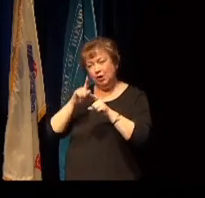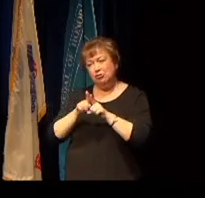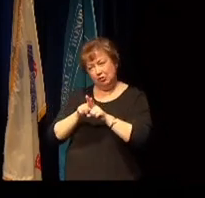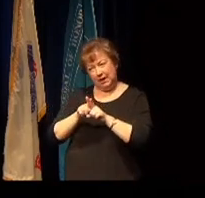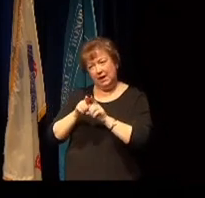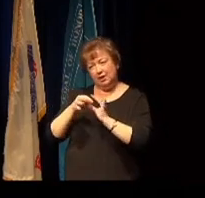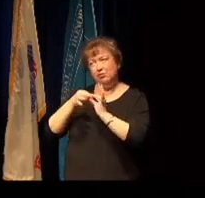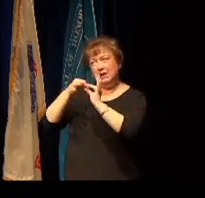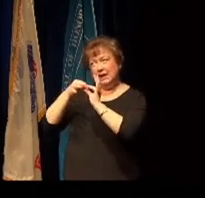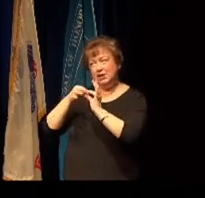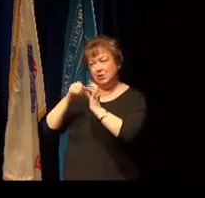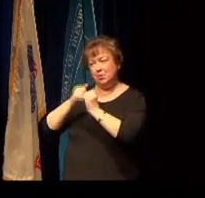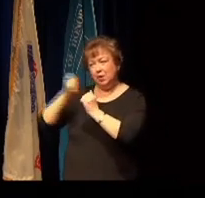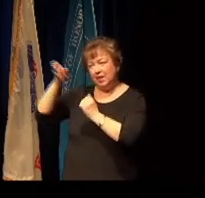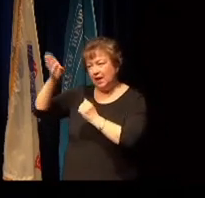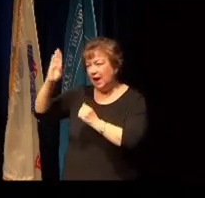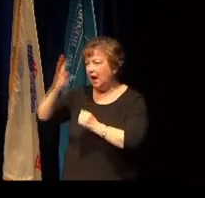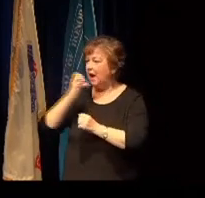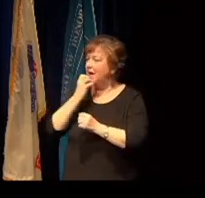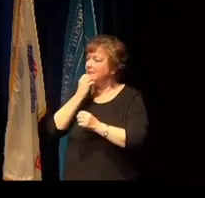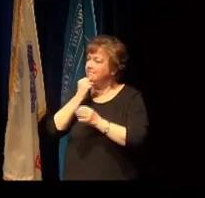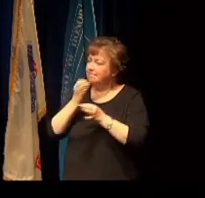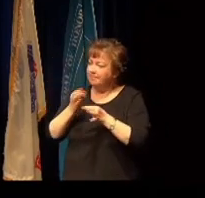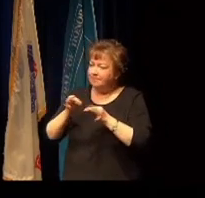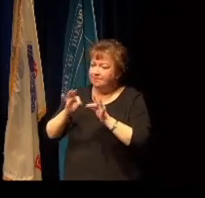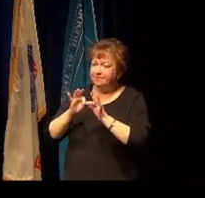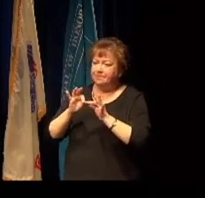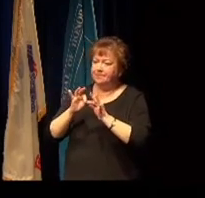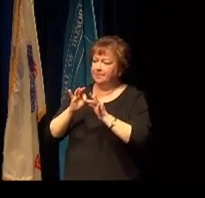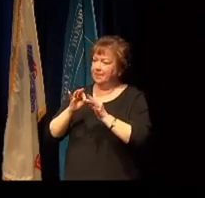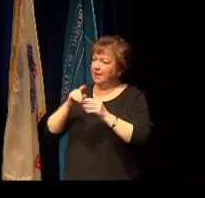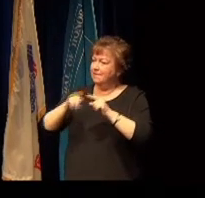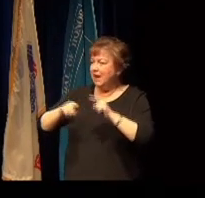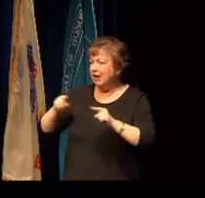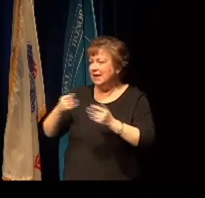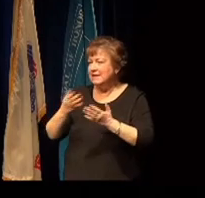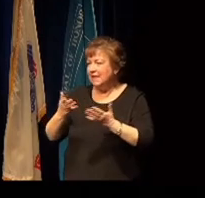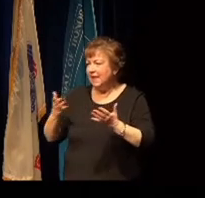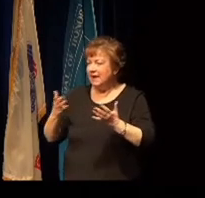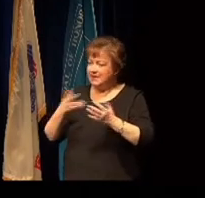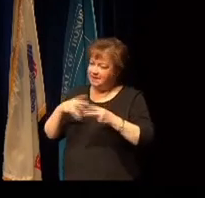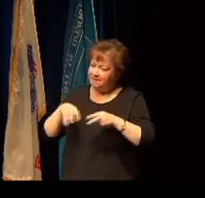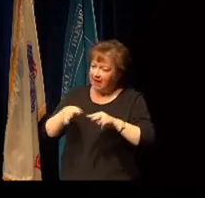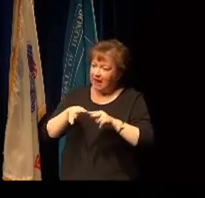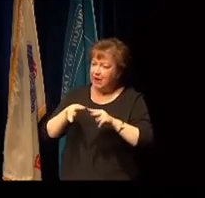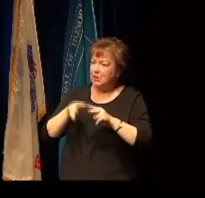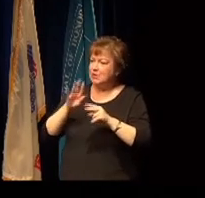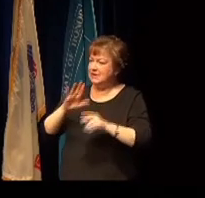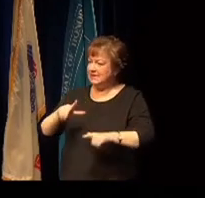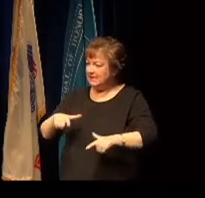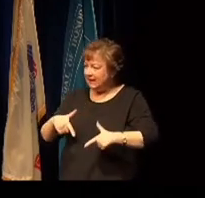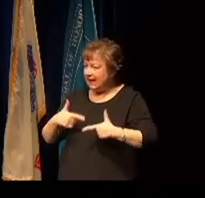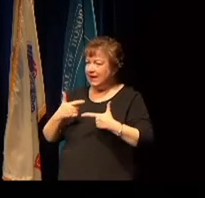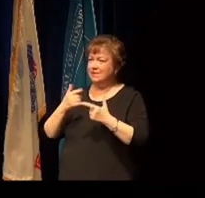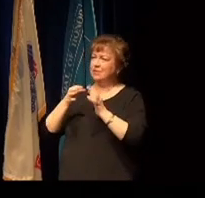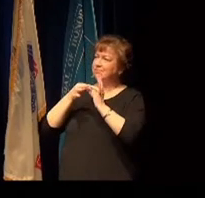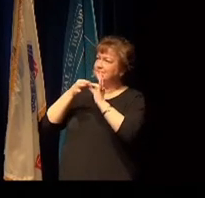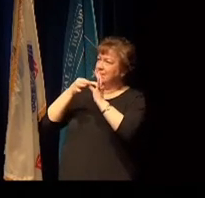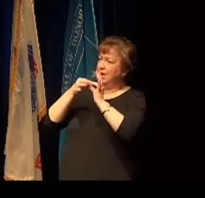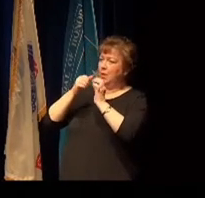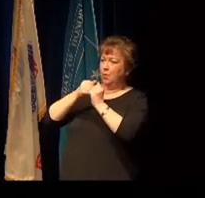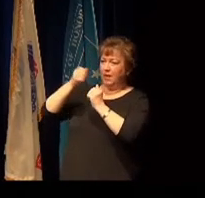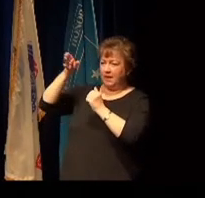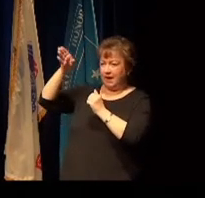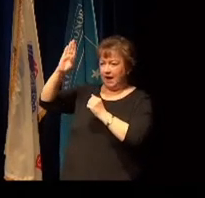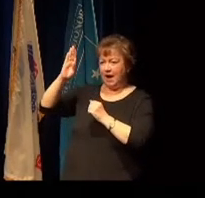and how important various things, values in his life were. And we've learned, his grandchildren have